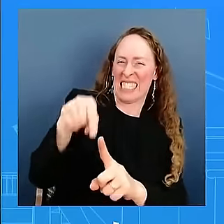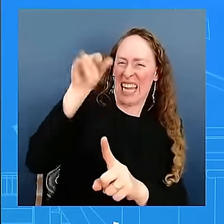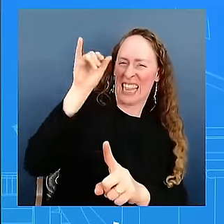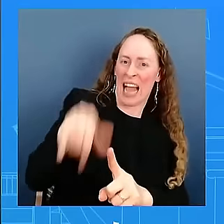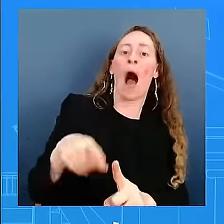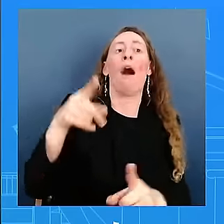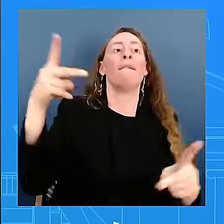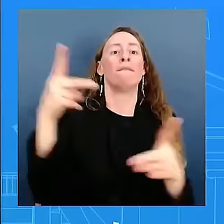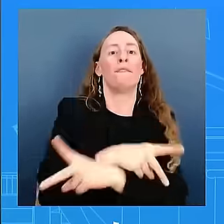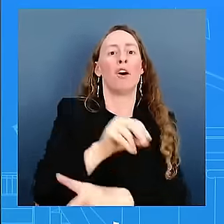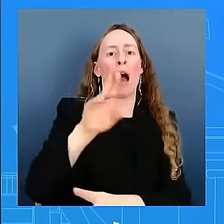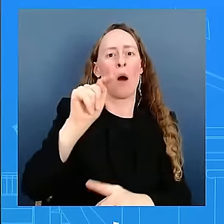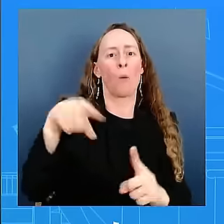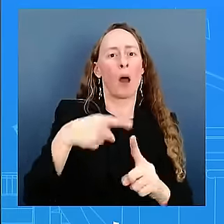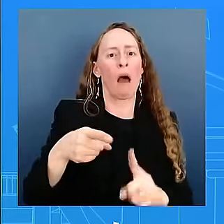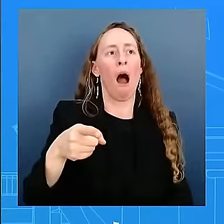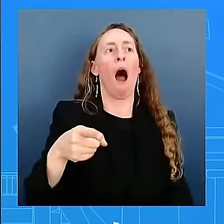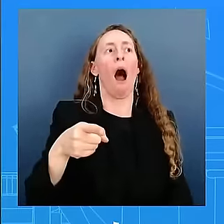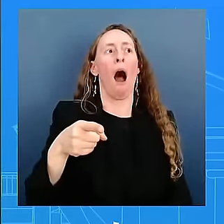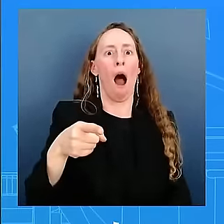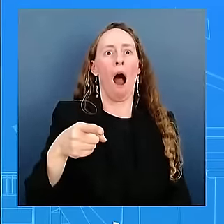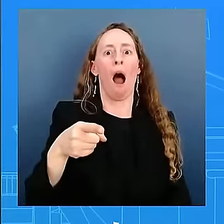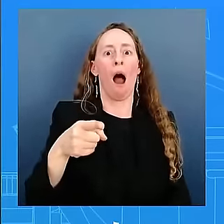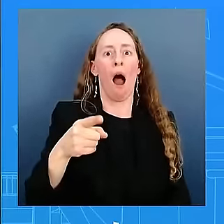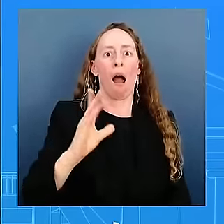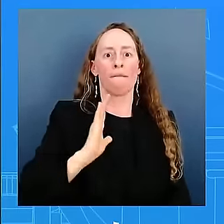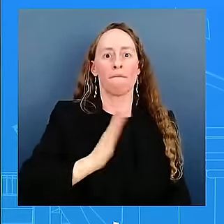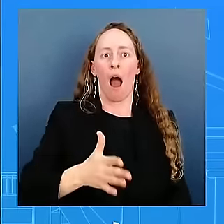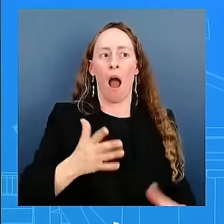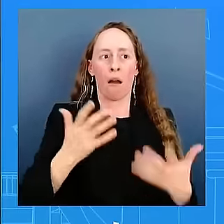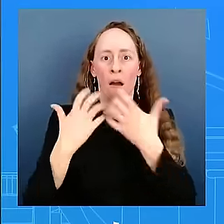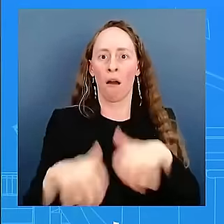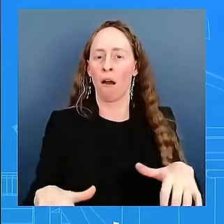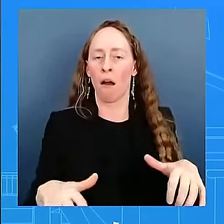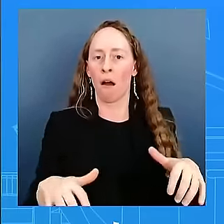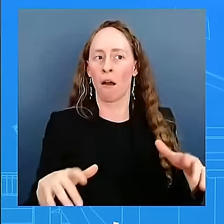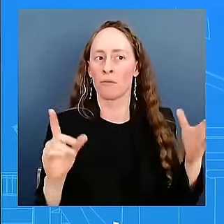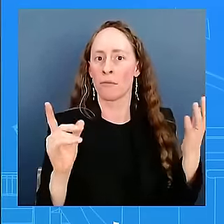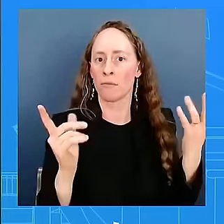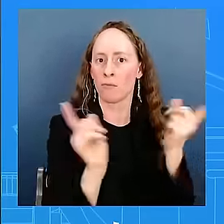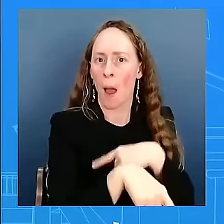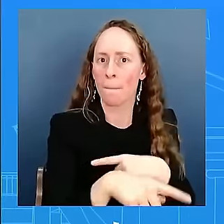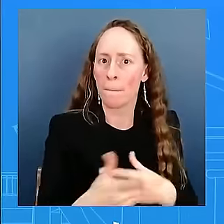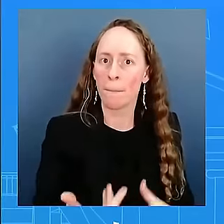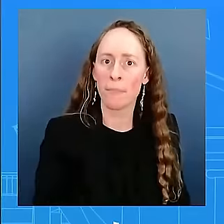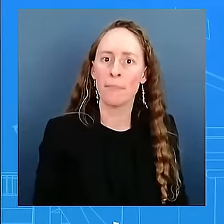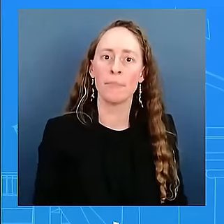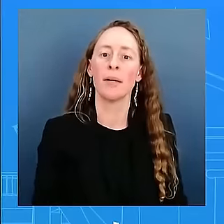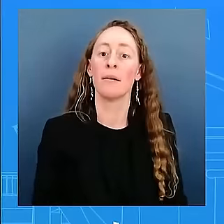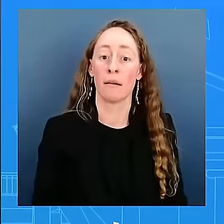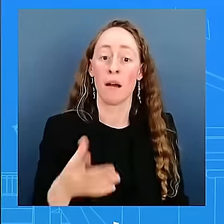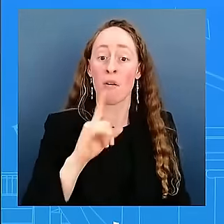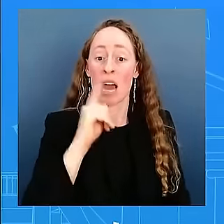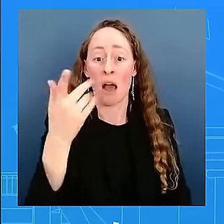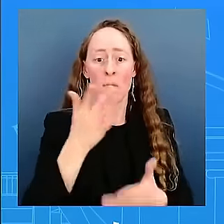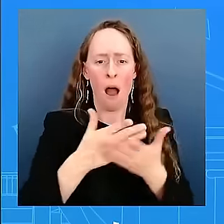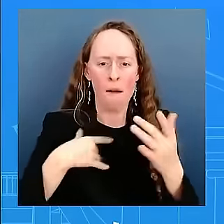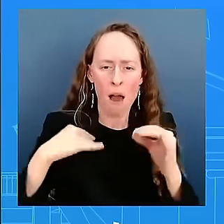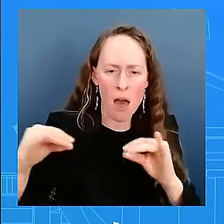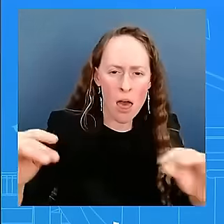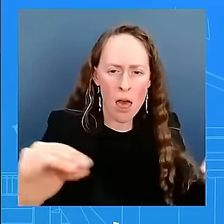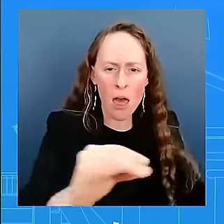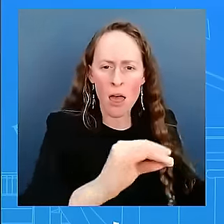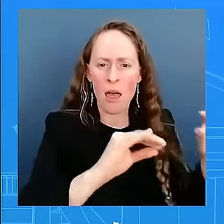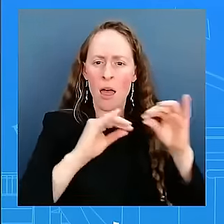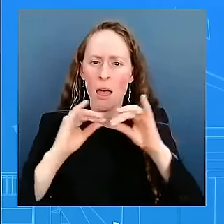When you're engaged in a negotiation and one side lays down a position, there's not like a light bulb moment when you say, okay, that